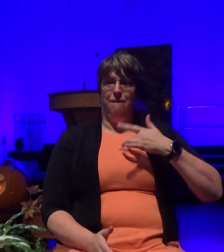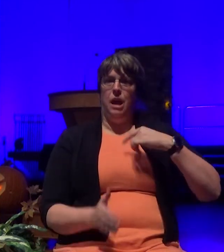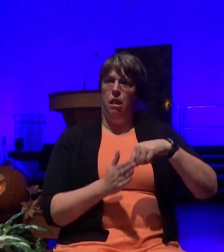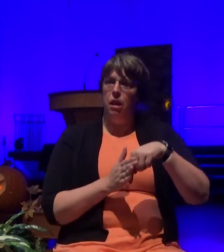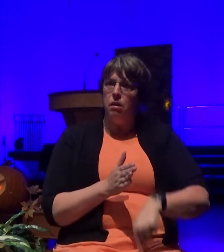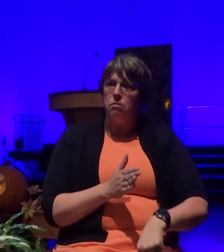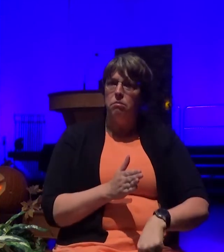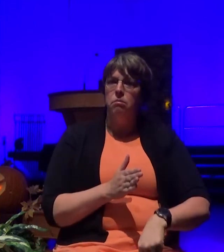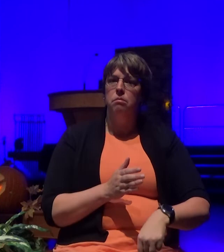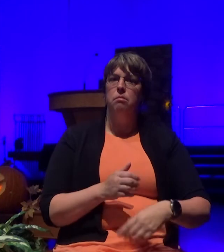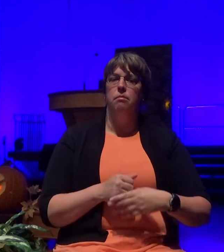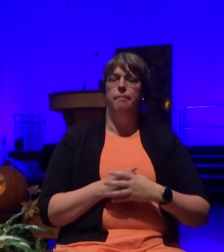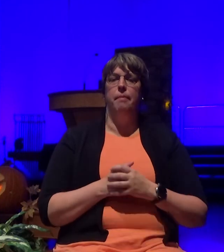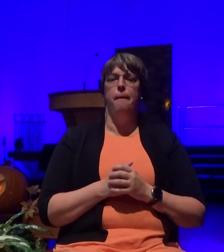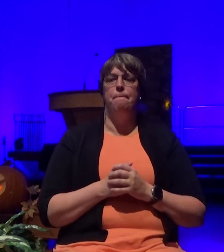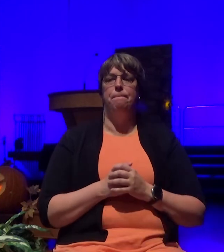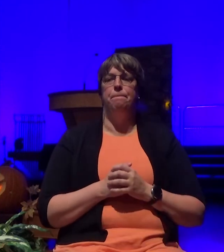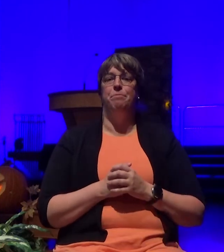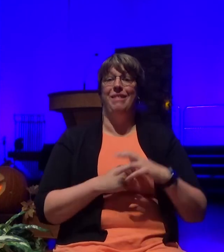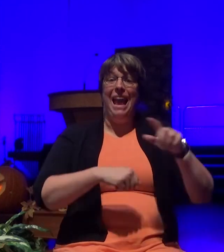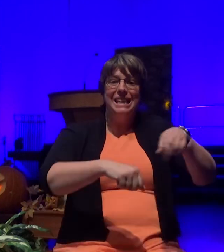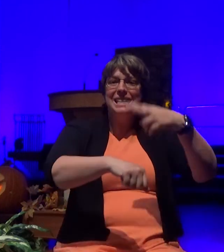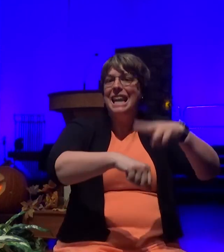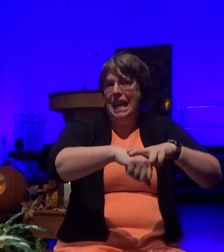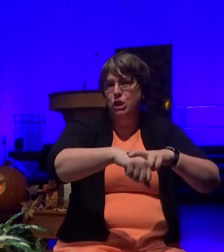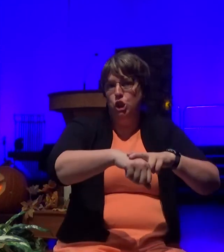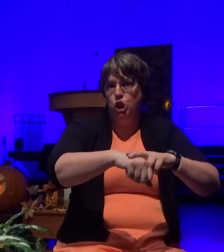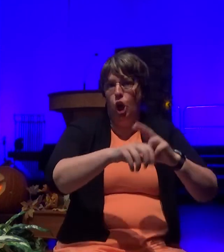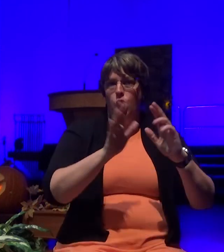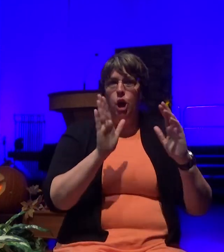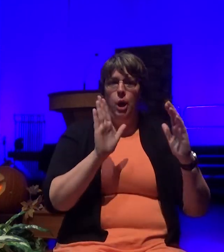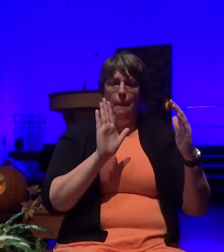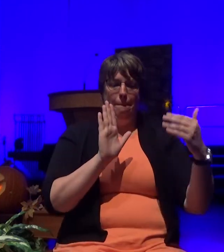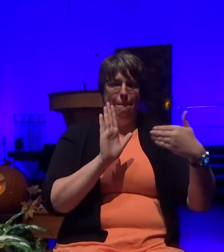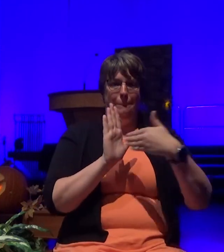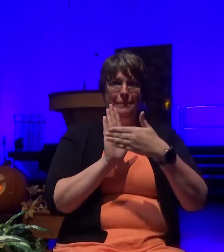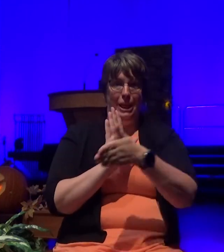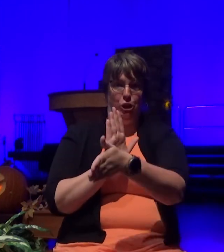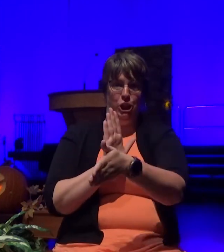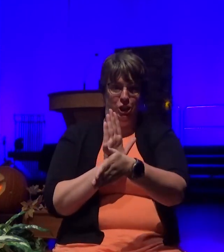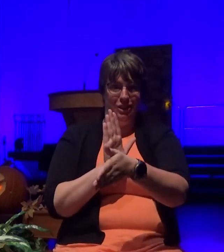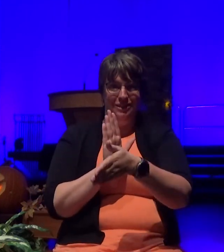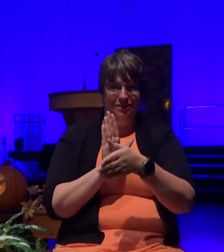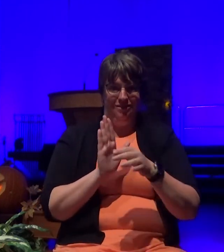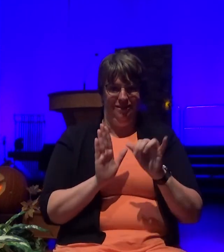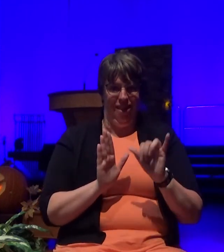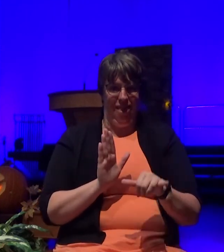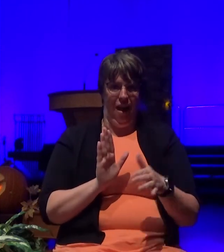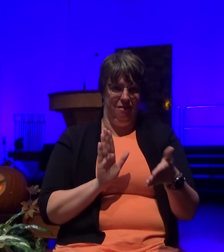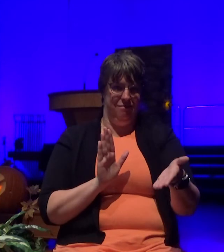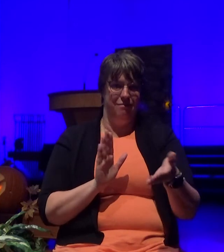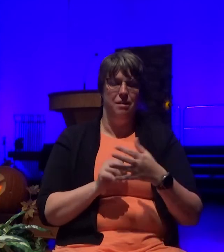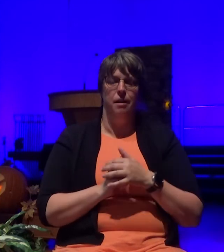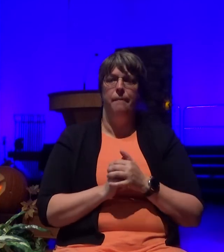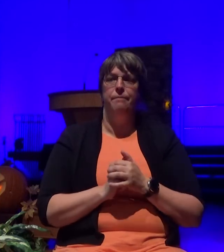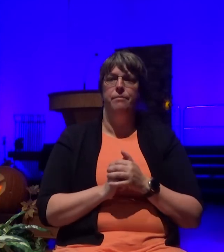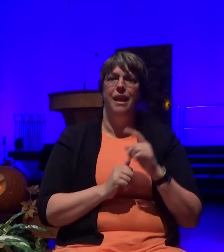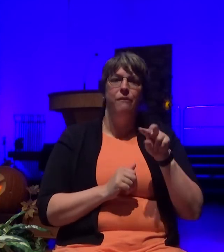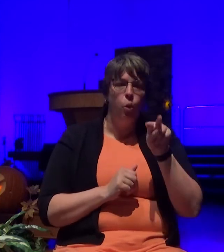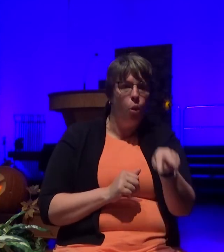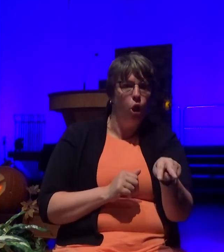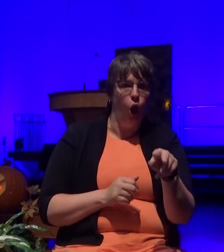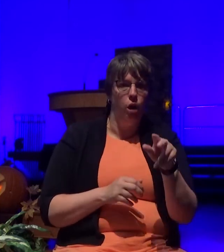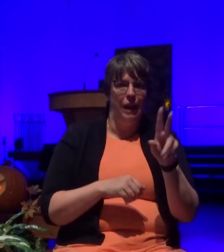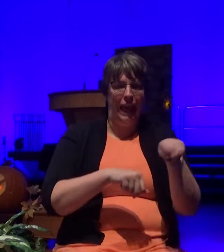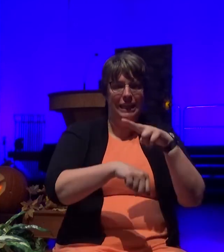And nature mirrors this for us. If we look closely at nature, why would nature ever say there